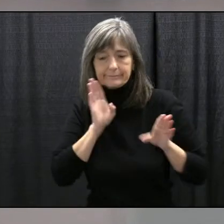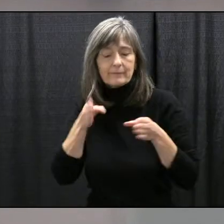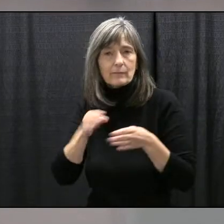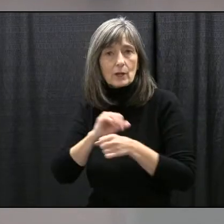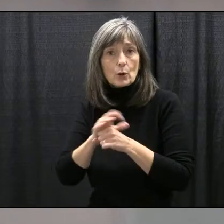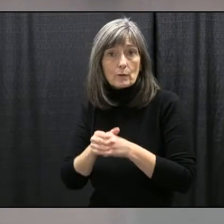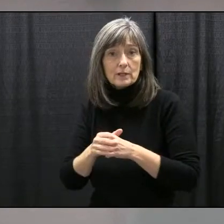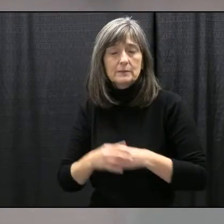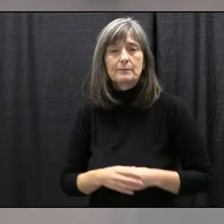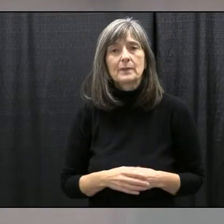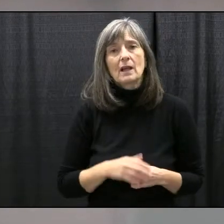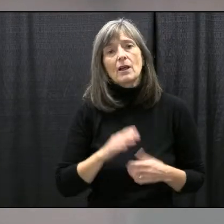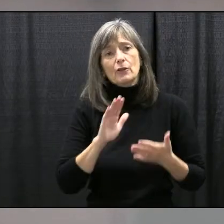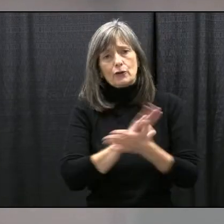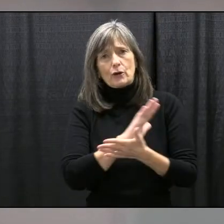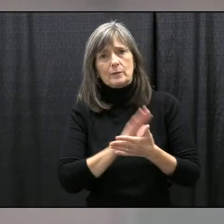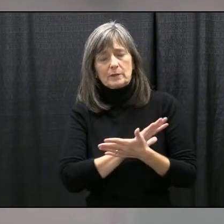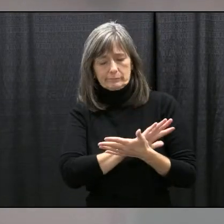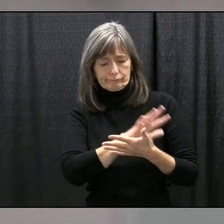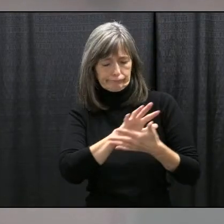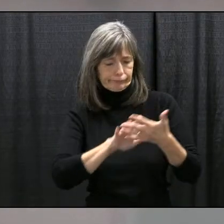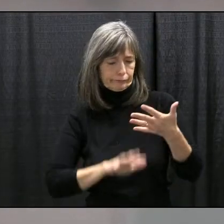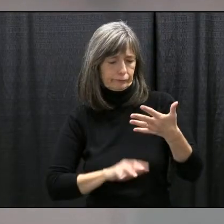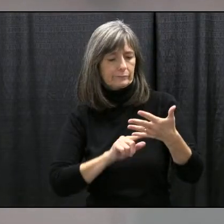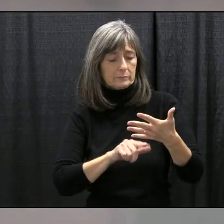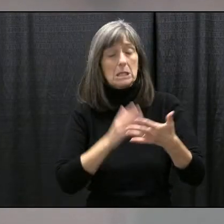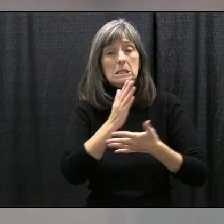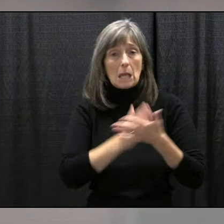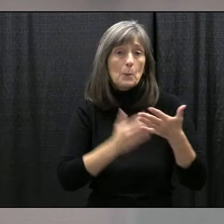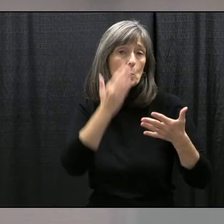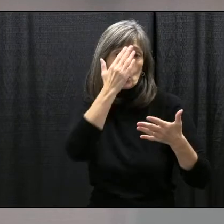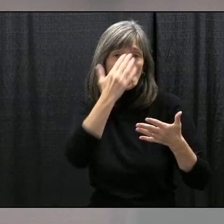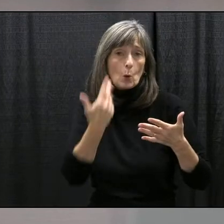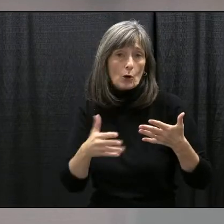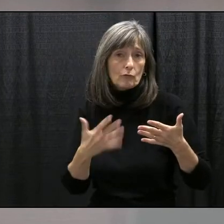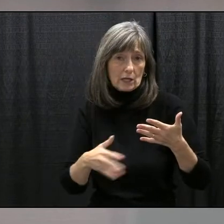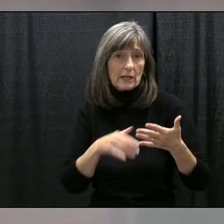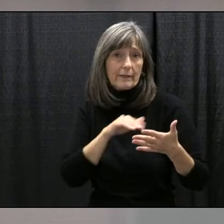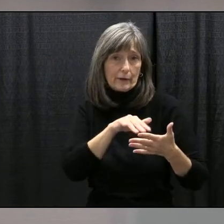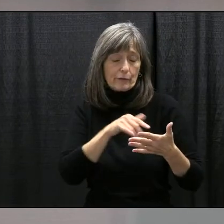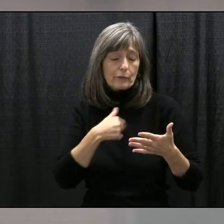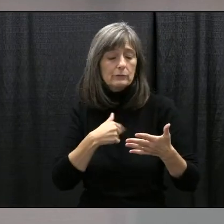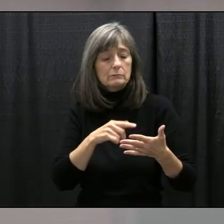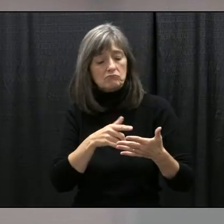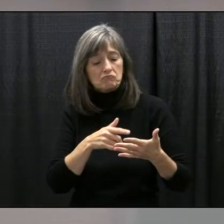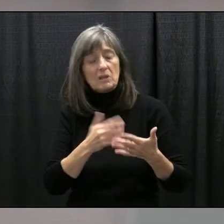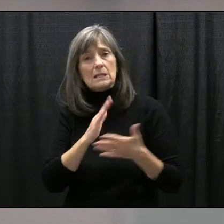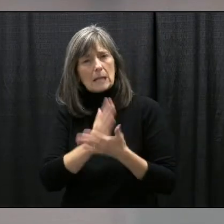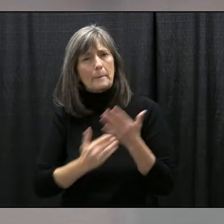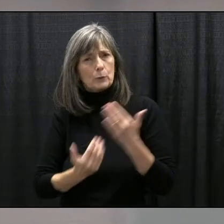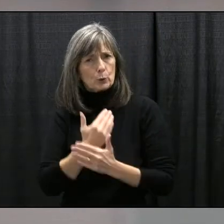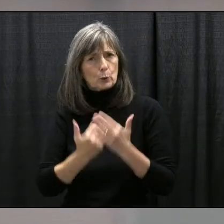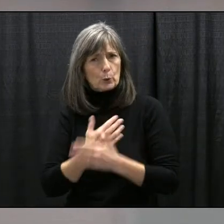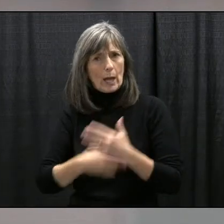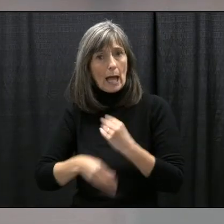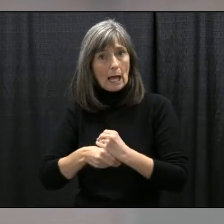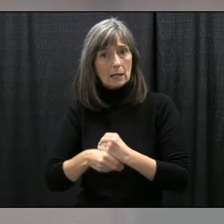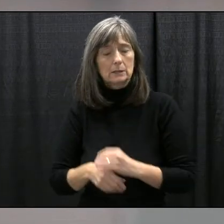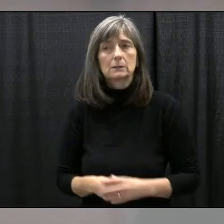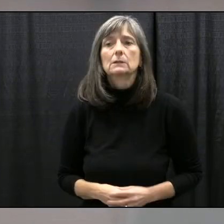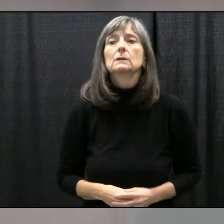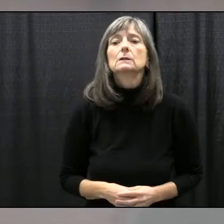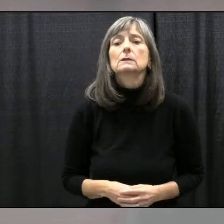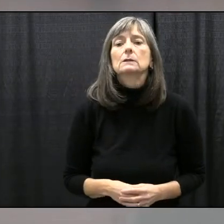this documentation, there's some things that we knew already existed, some things that are new. What do